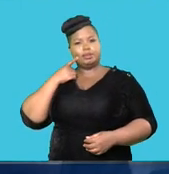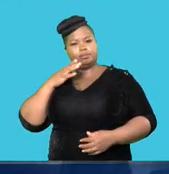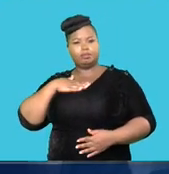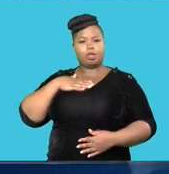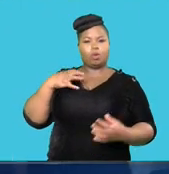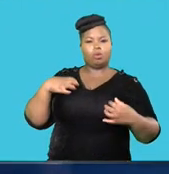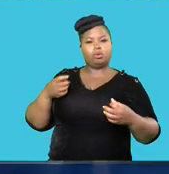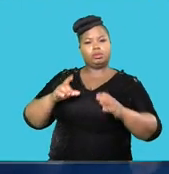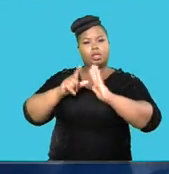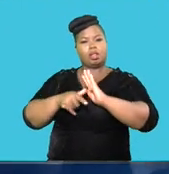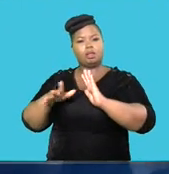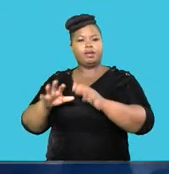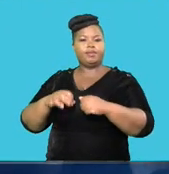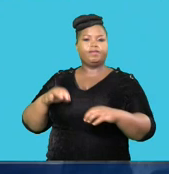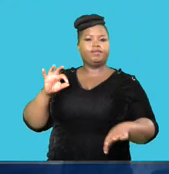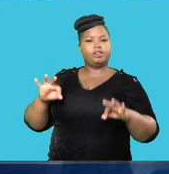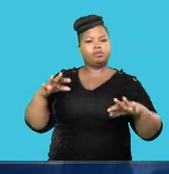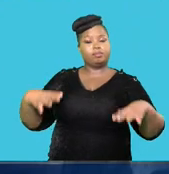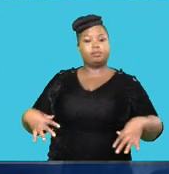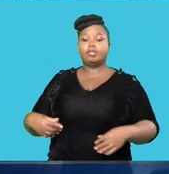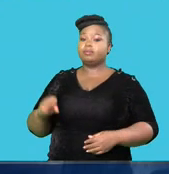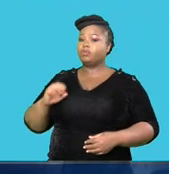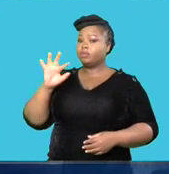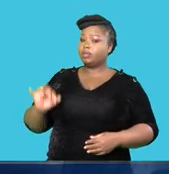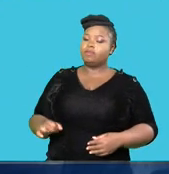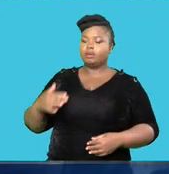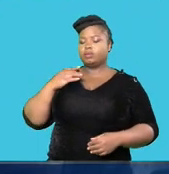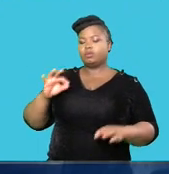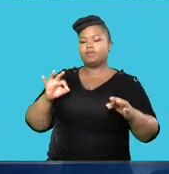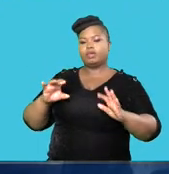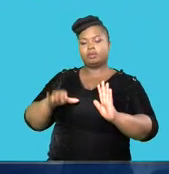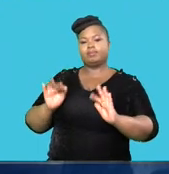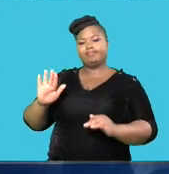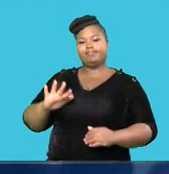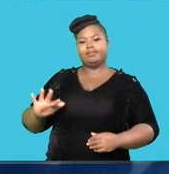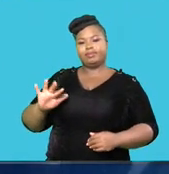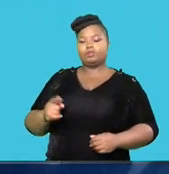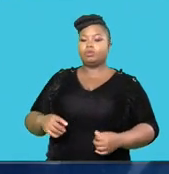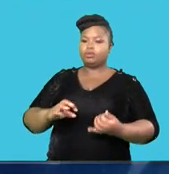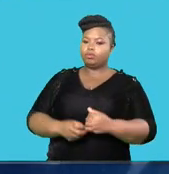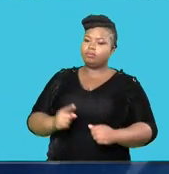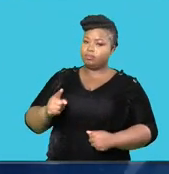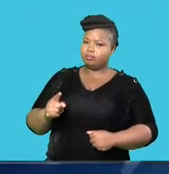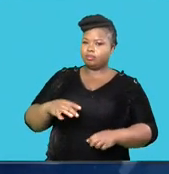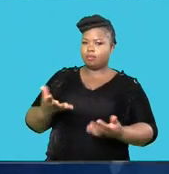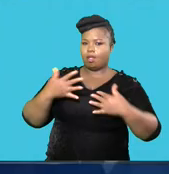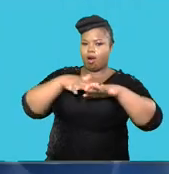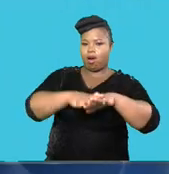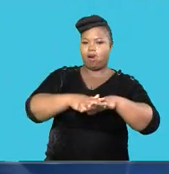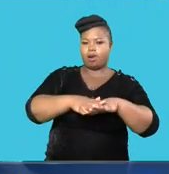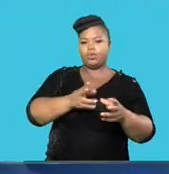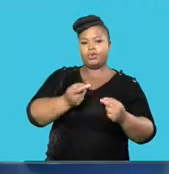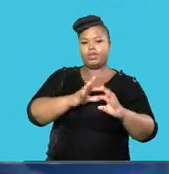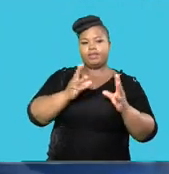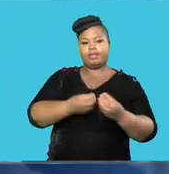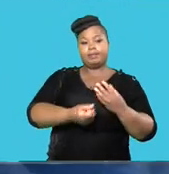our style and our fashion, and South Africa is a very fashionable place. So we try to mix in certain nuances with what's going